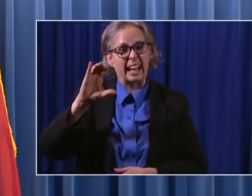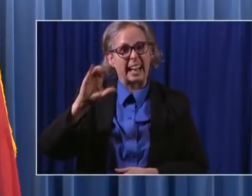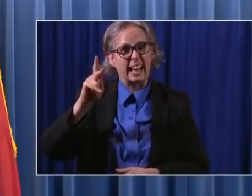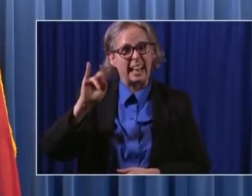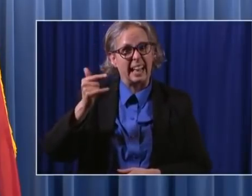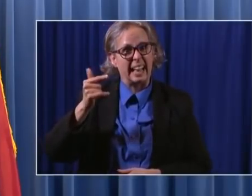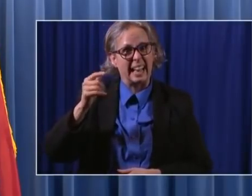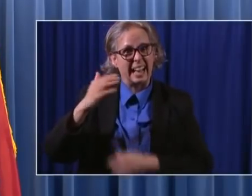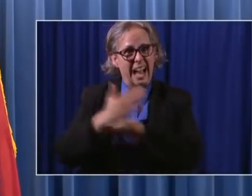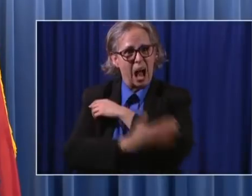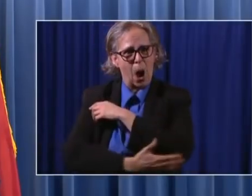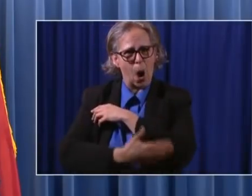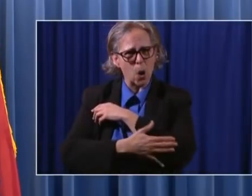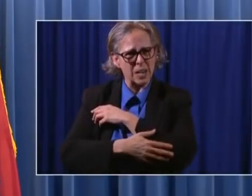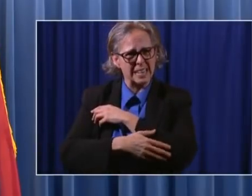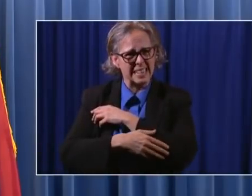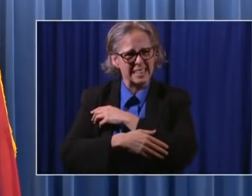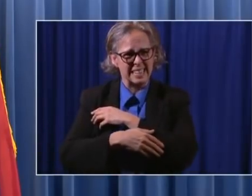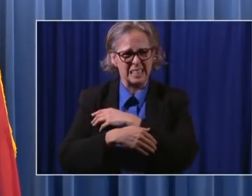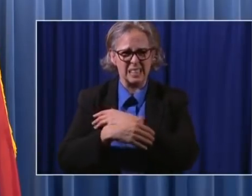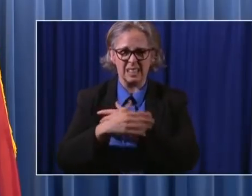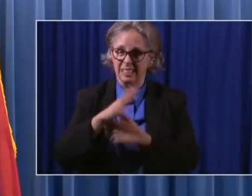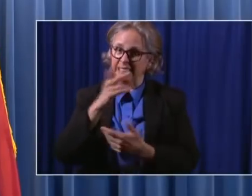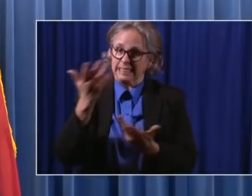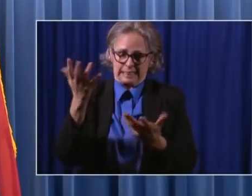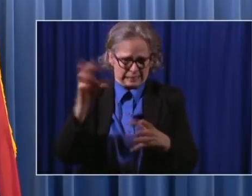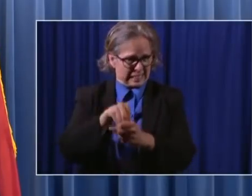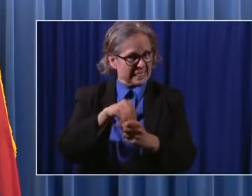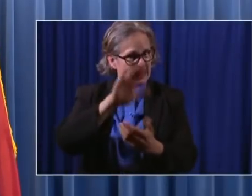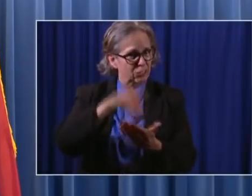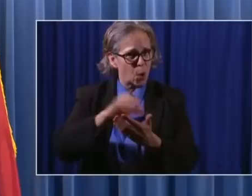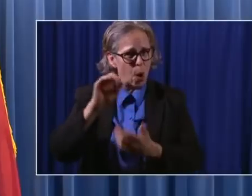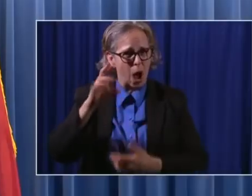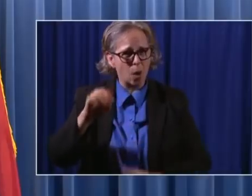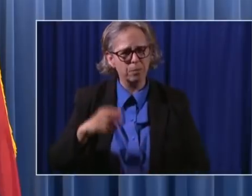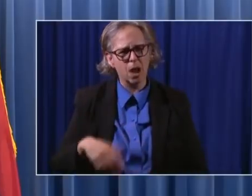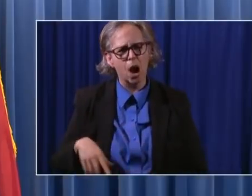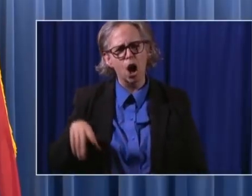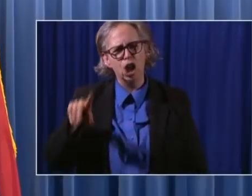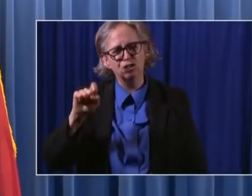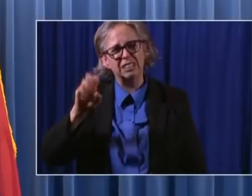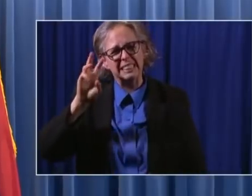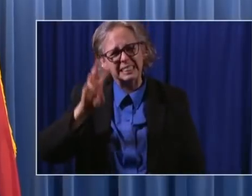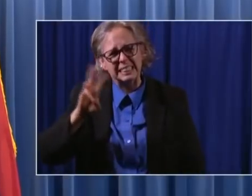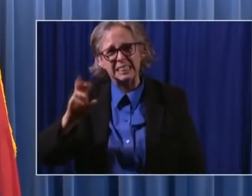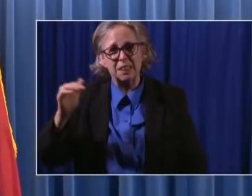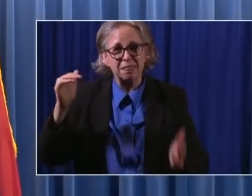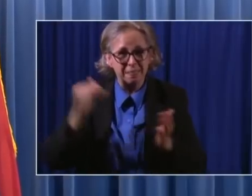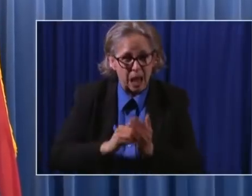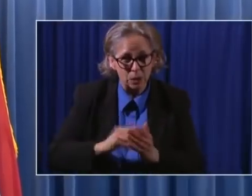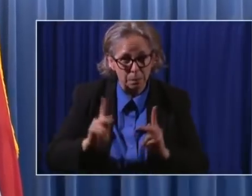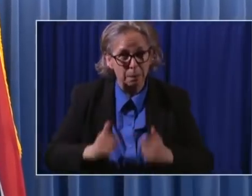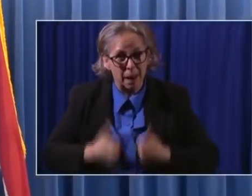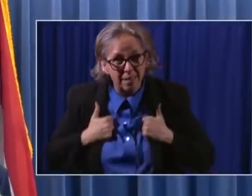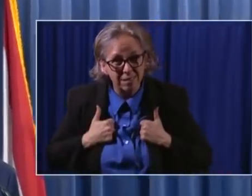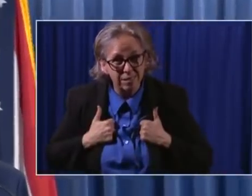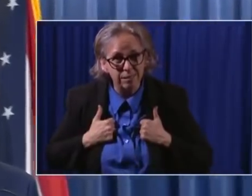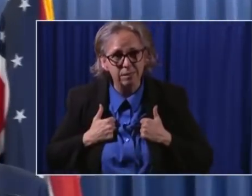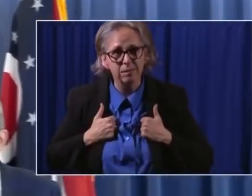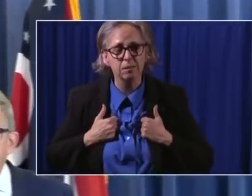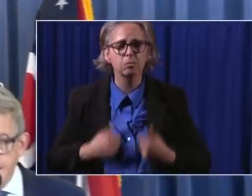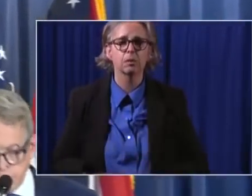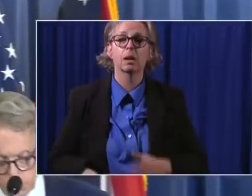almost all of central Ohio. Licking County, with 166,000 residents, has had a surge of 159